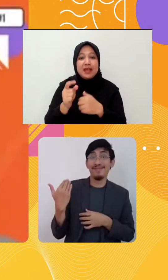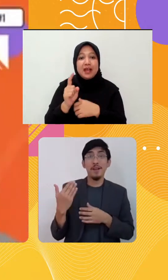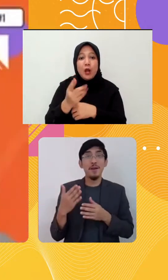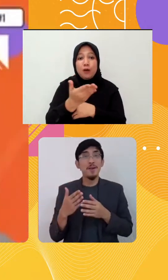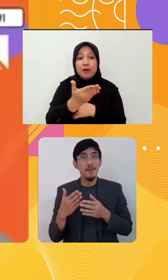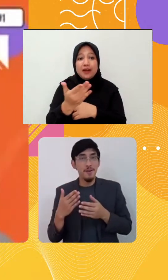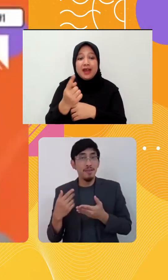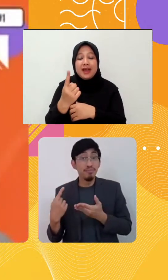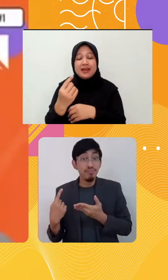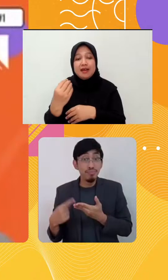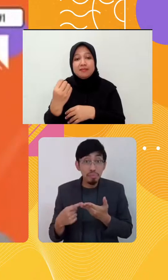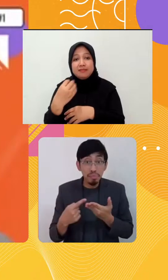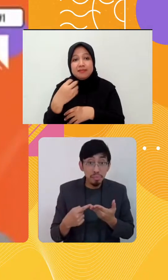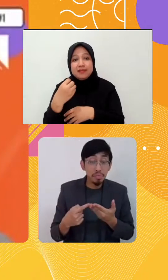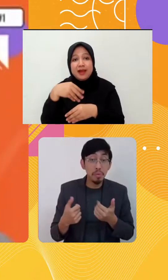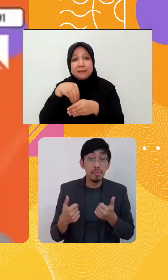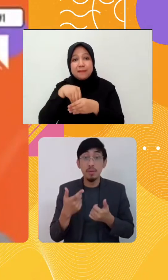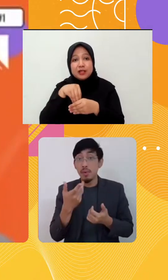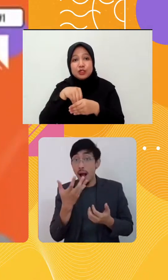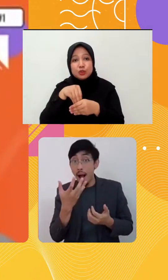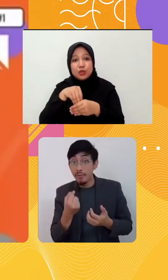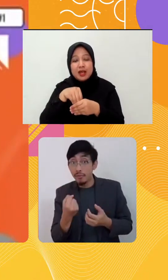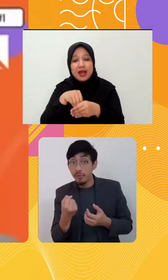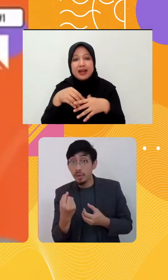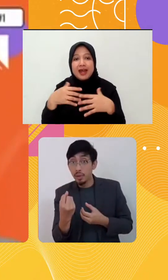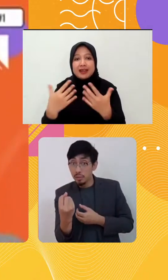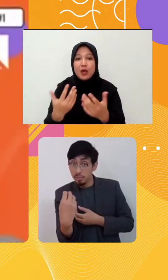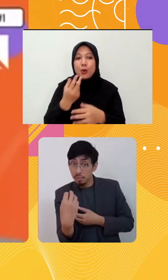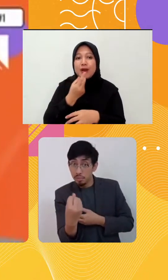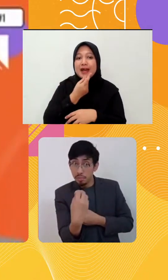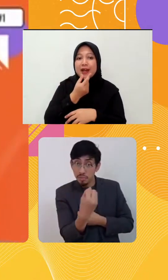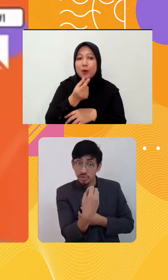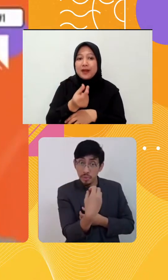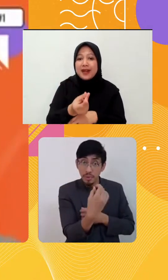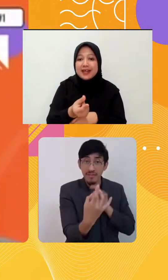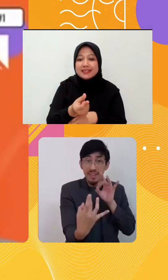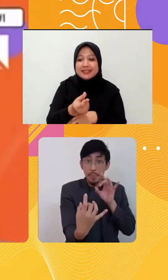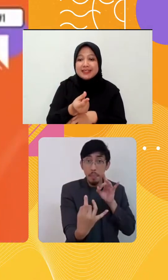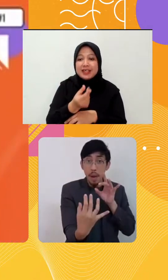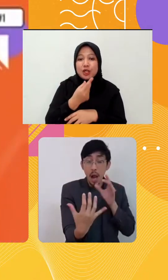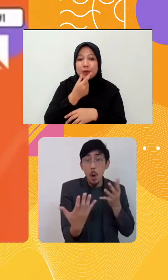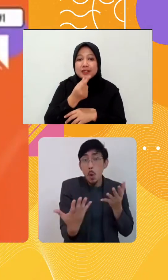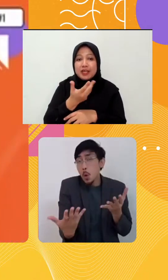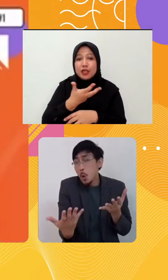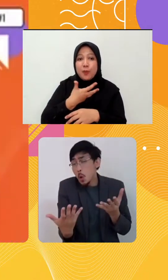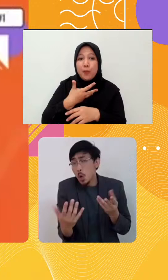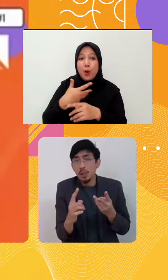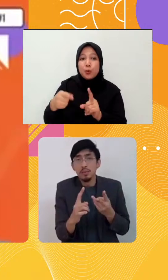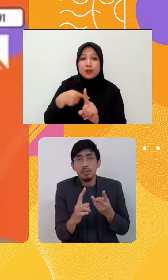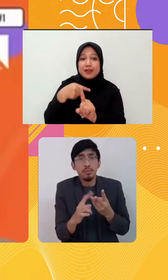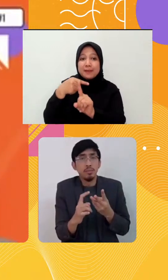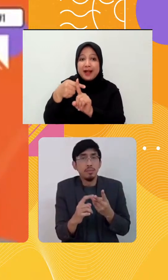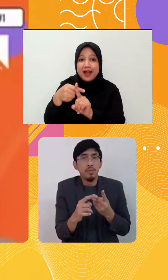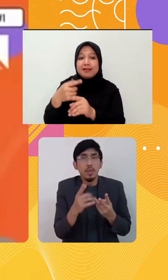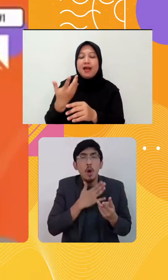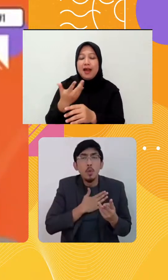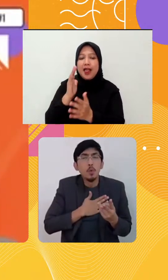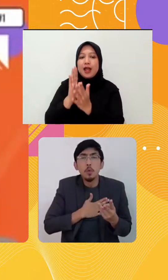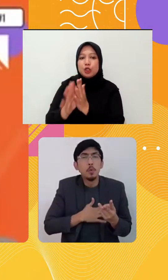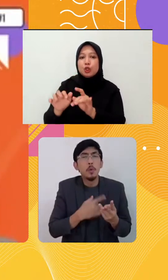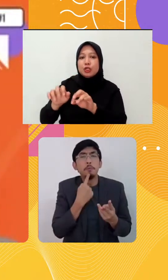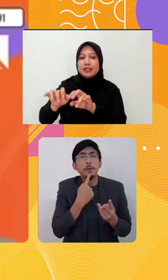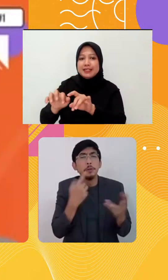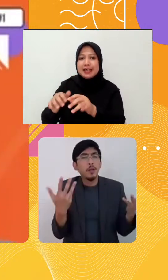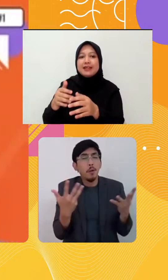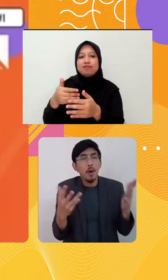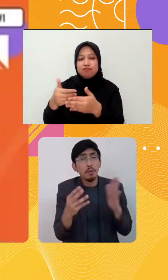or you have any recommendation, other thing that you want to add, just put in the chat. And I would like to remind